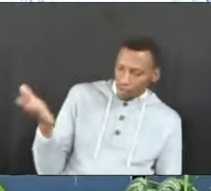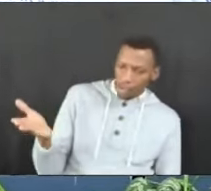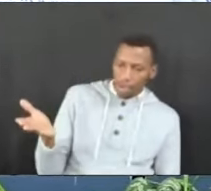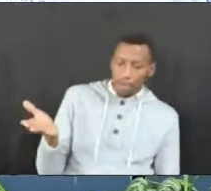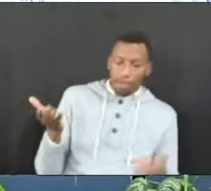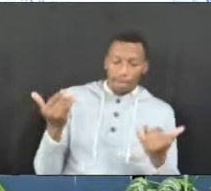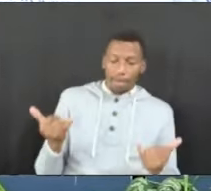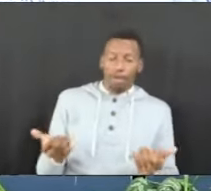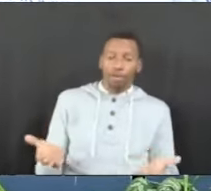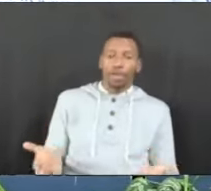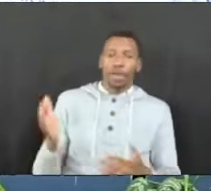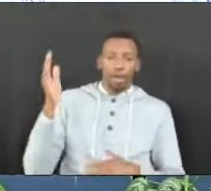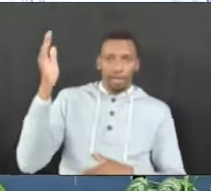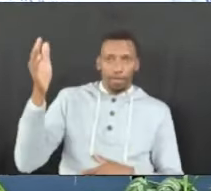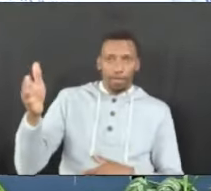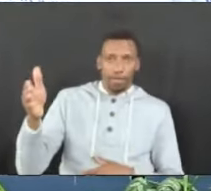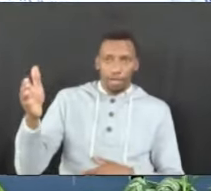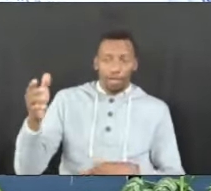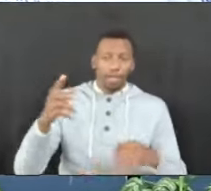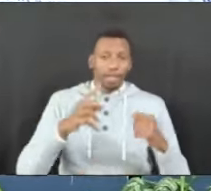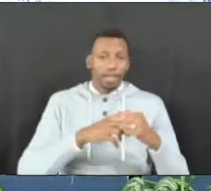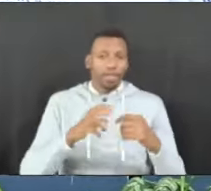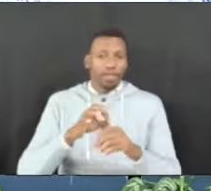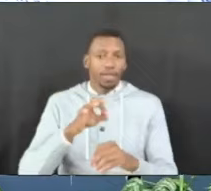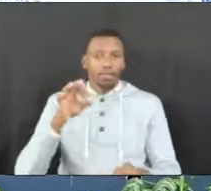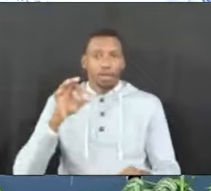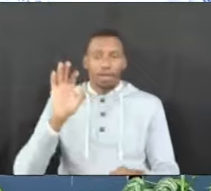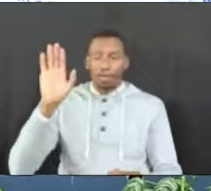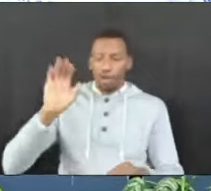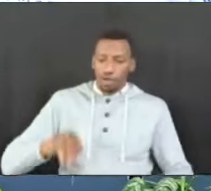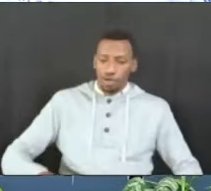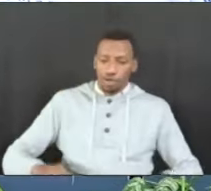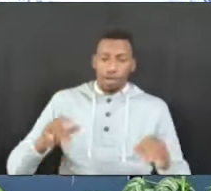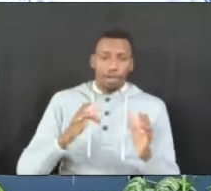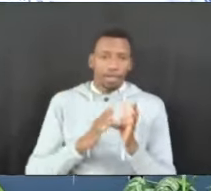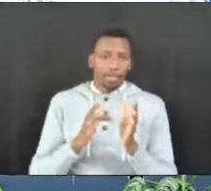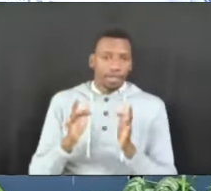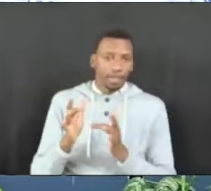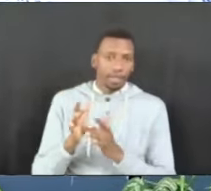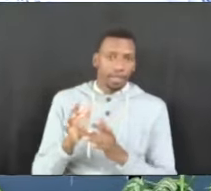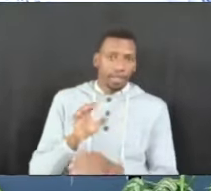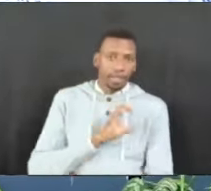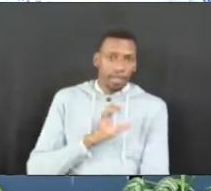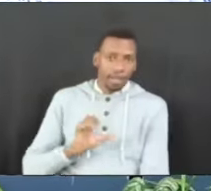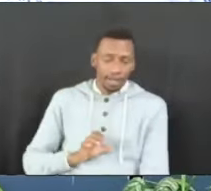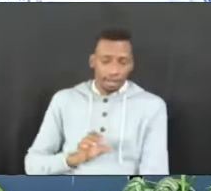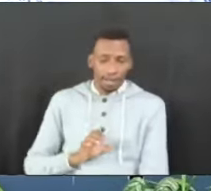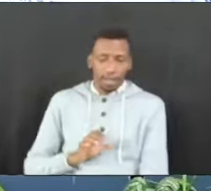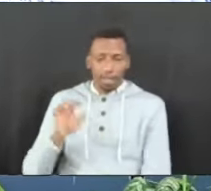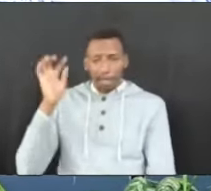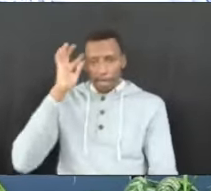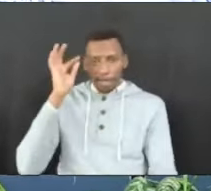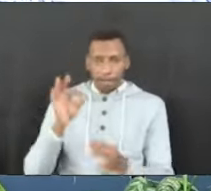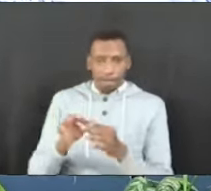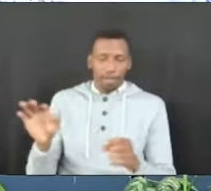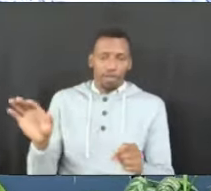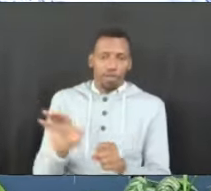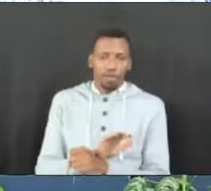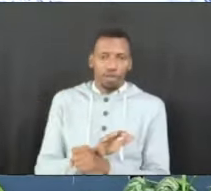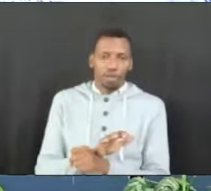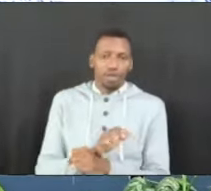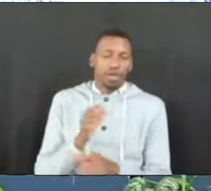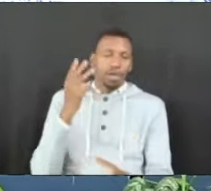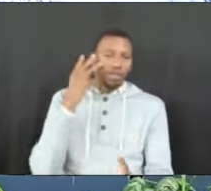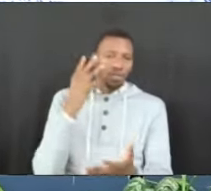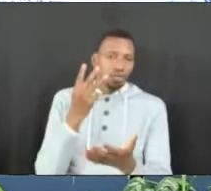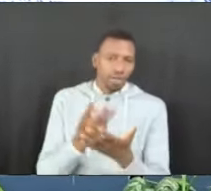spirits before his throne, and from Jesus Christ, who is a faithful witness, the firstborn from the dead, and